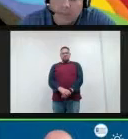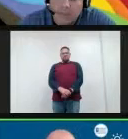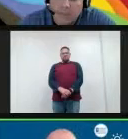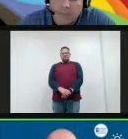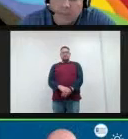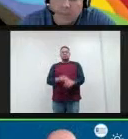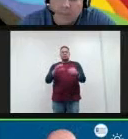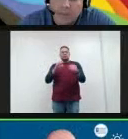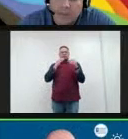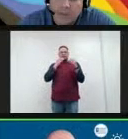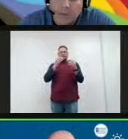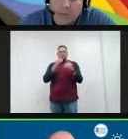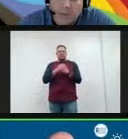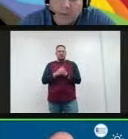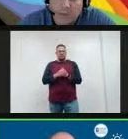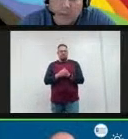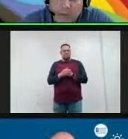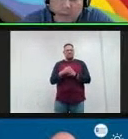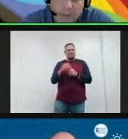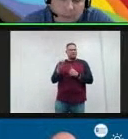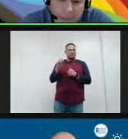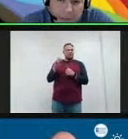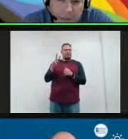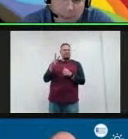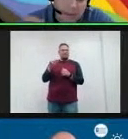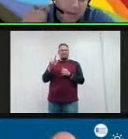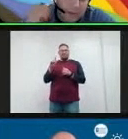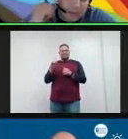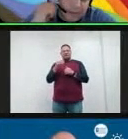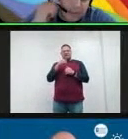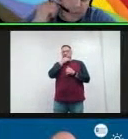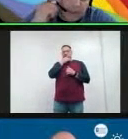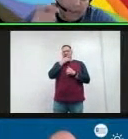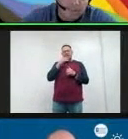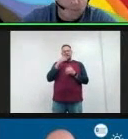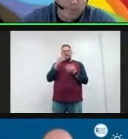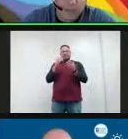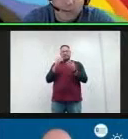Thank you. And Osvaldo. Real quickly, to that note, it's